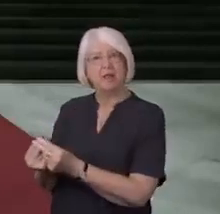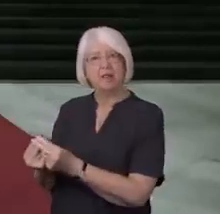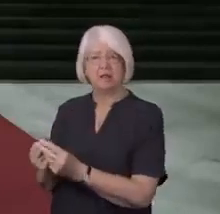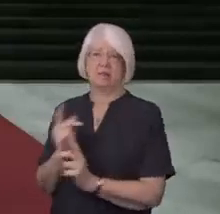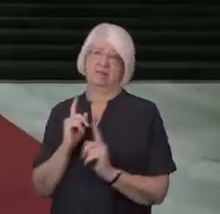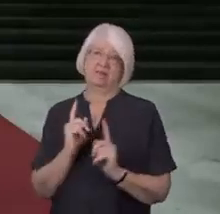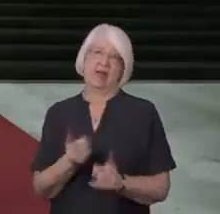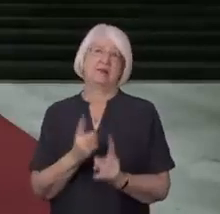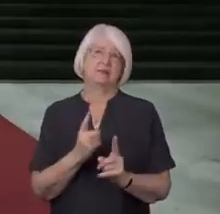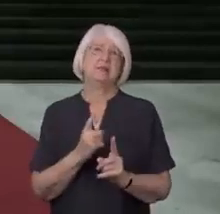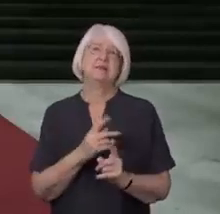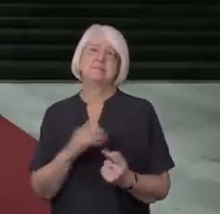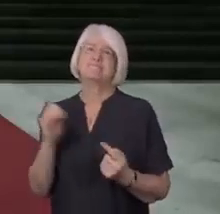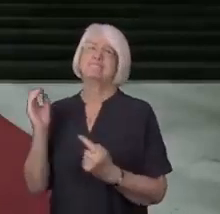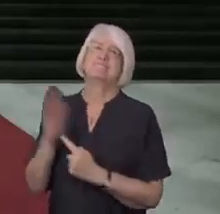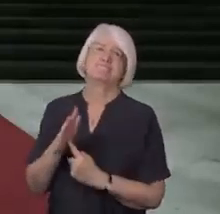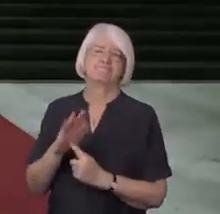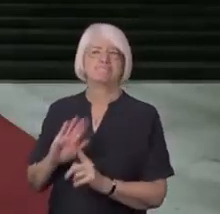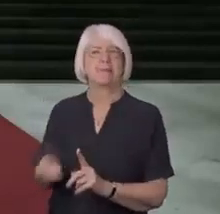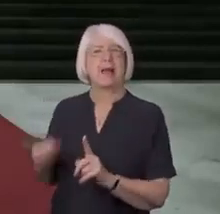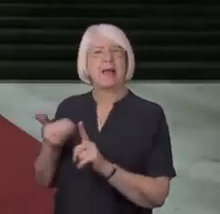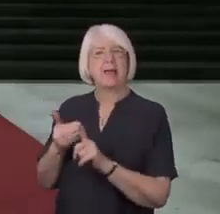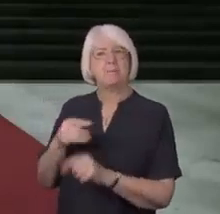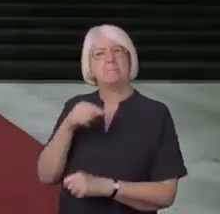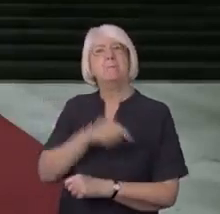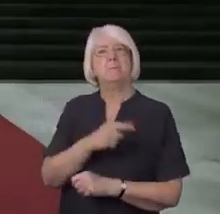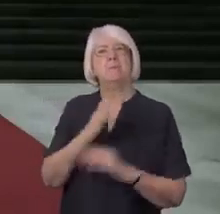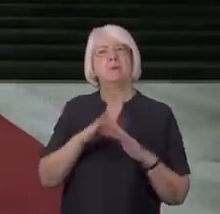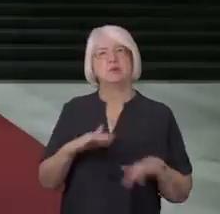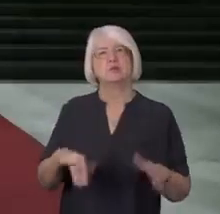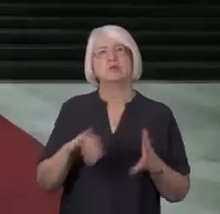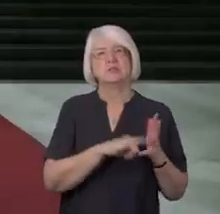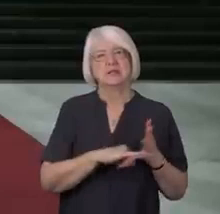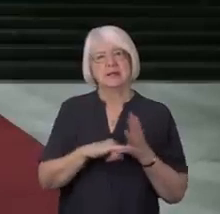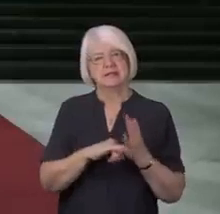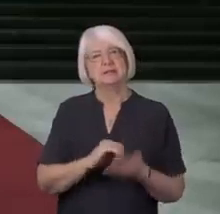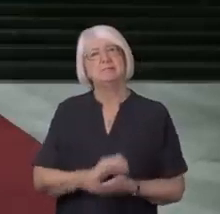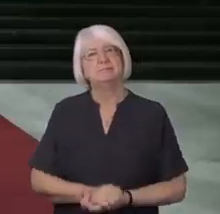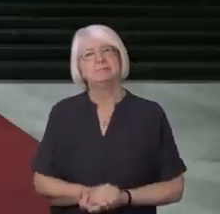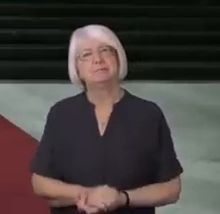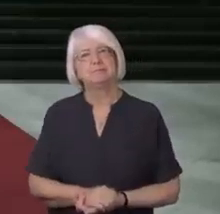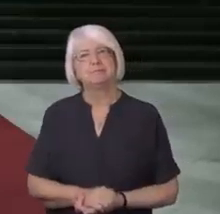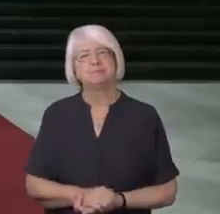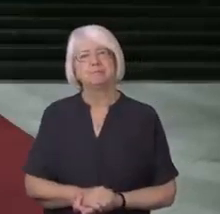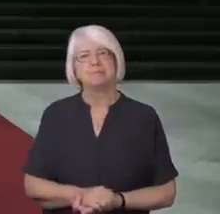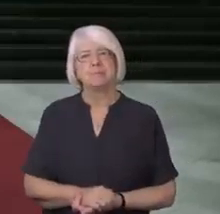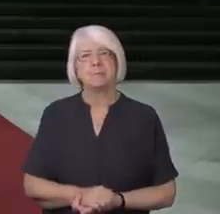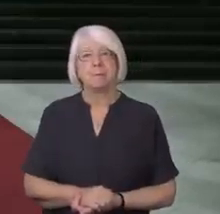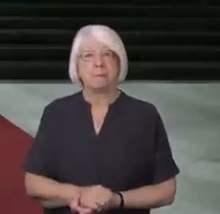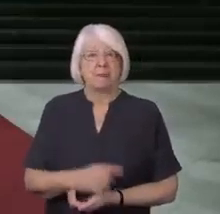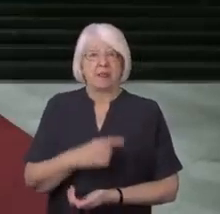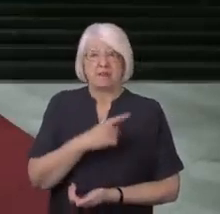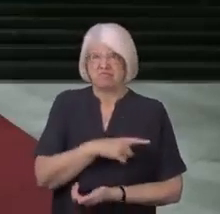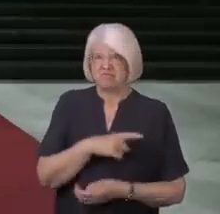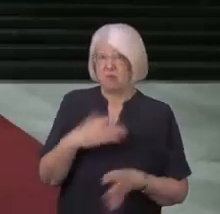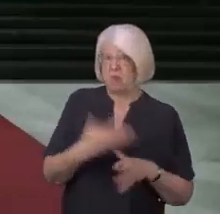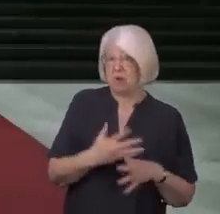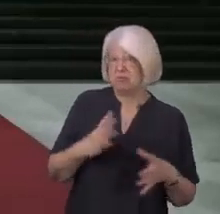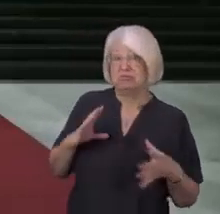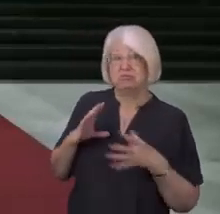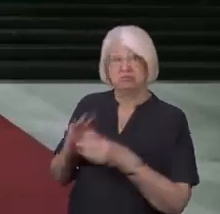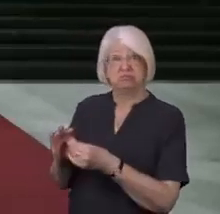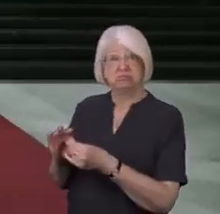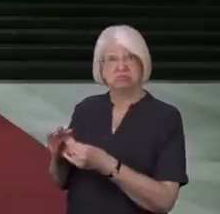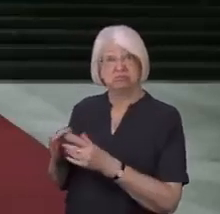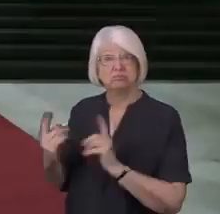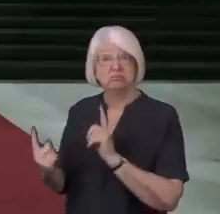is at the heart of what the Children's Society do. And they not only work directly with these young